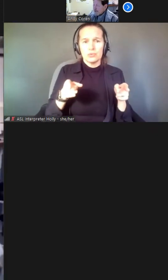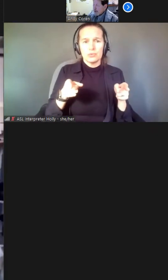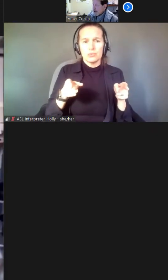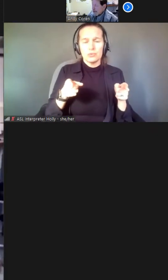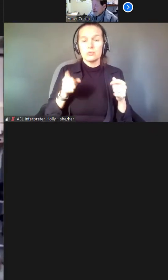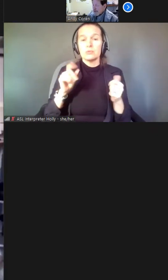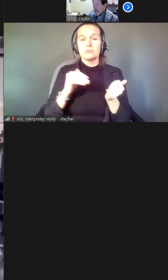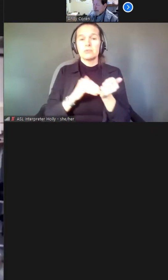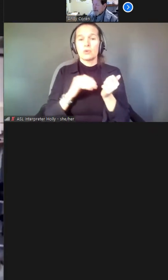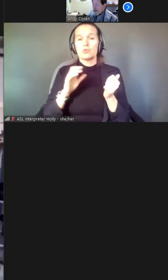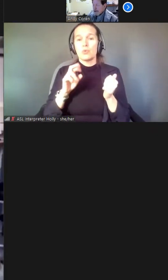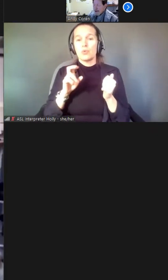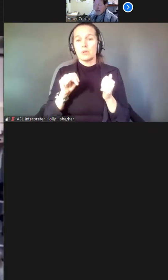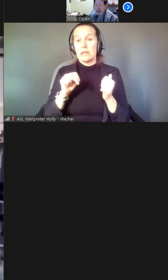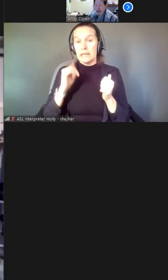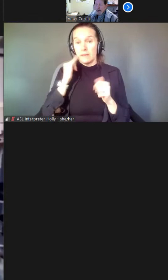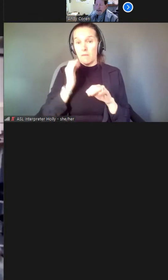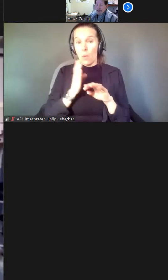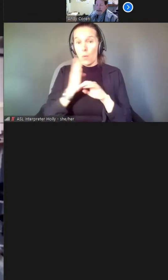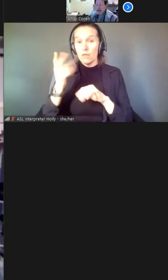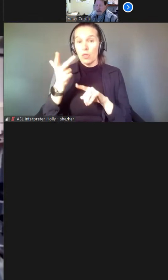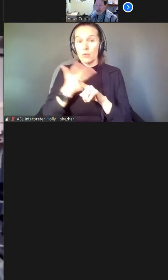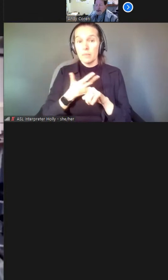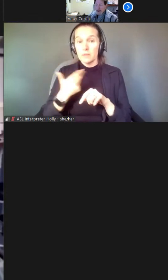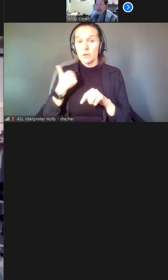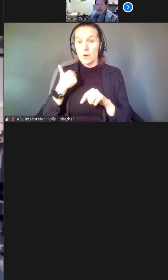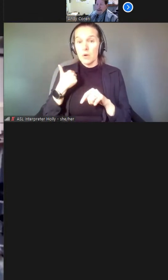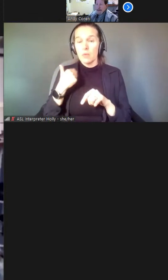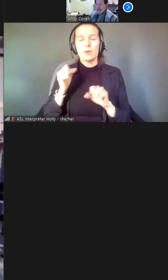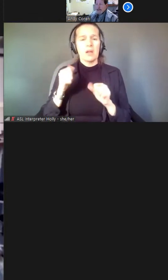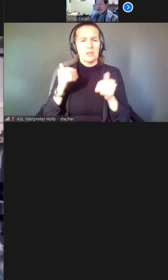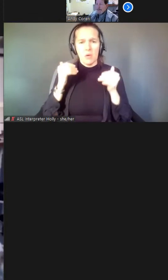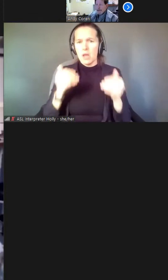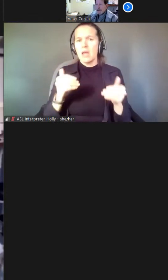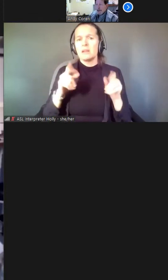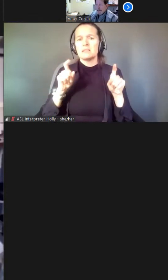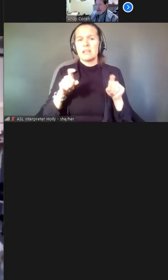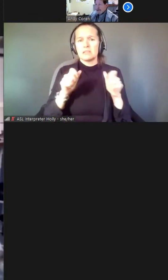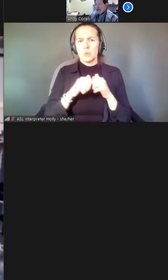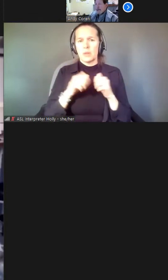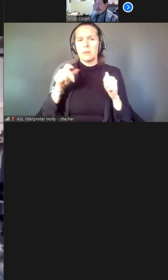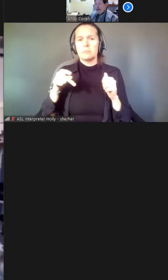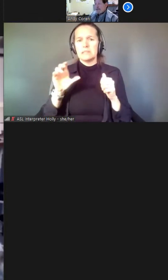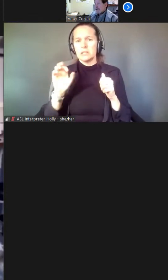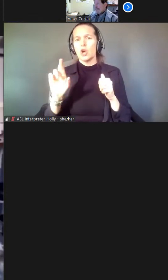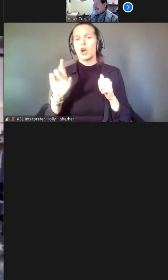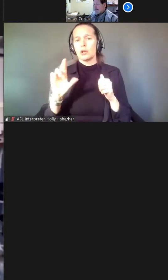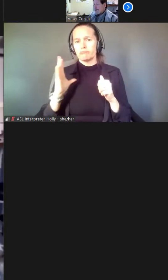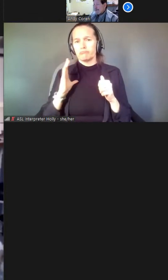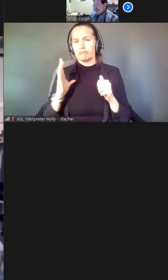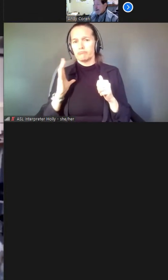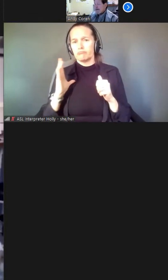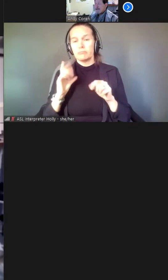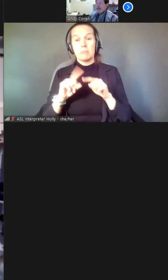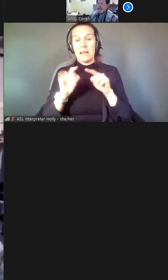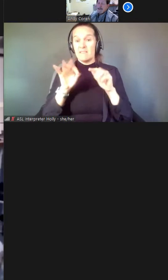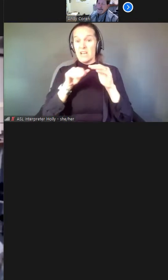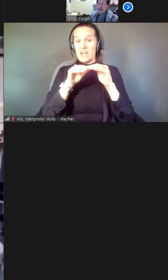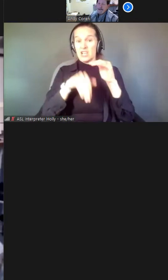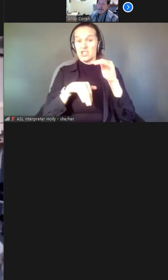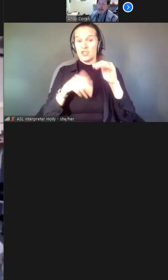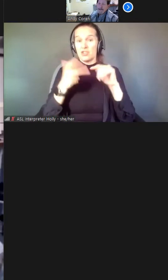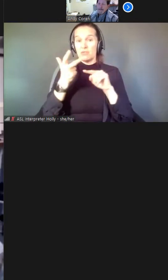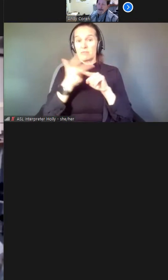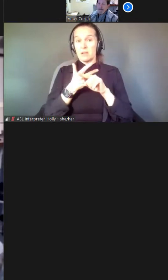If it's more than 3 months ago, they can go ahead and get tested with a PCR test. If it's less than 3 months,